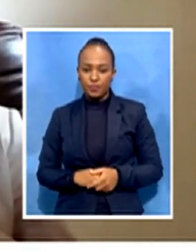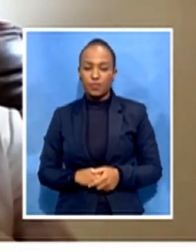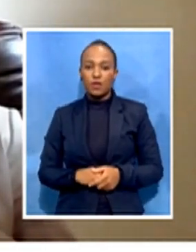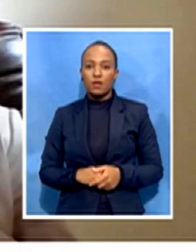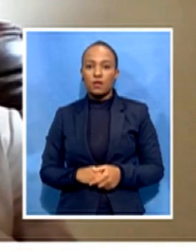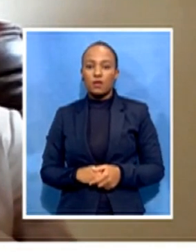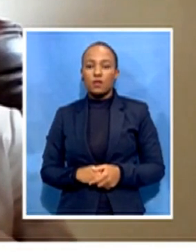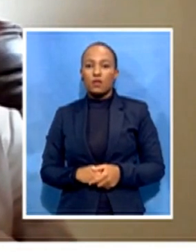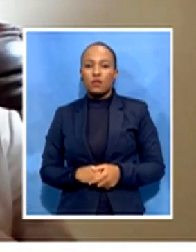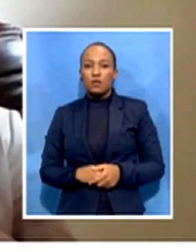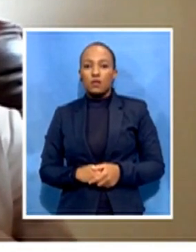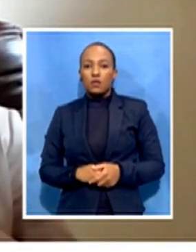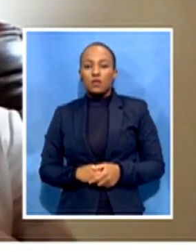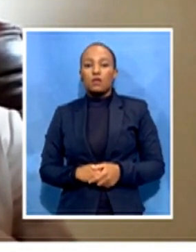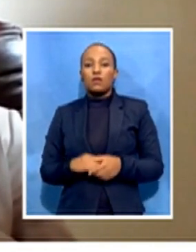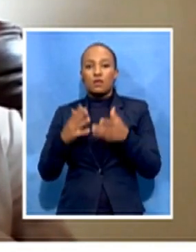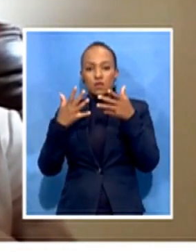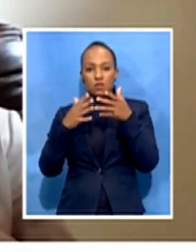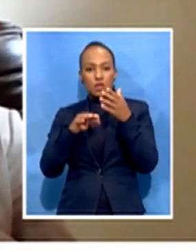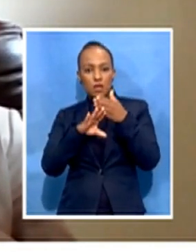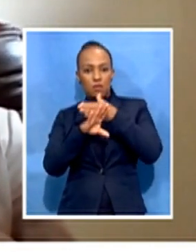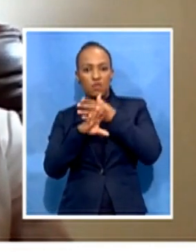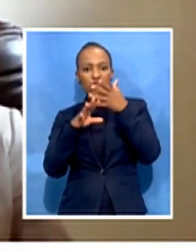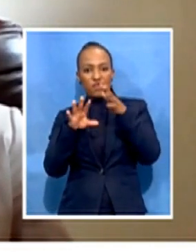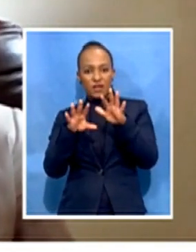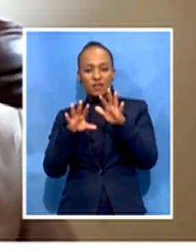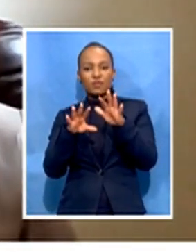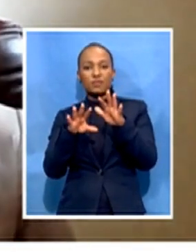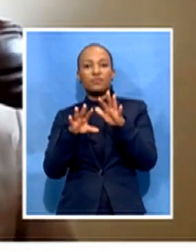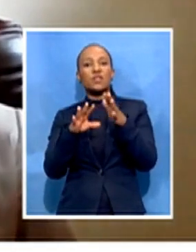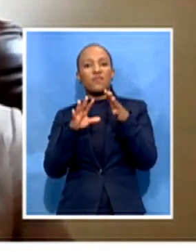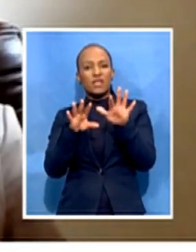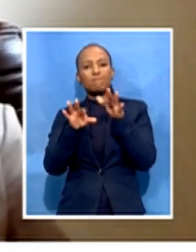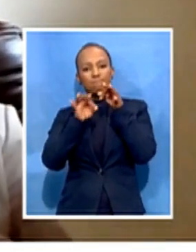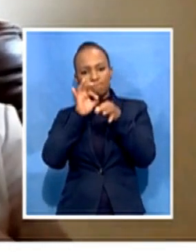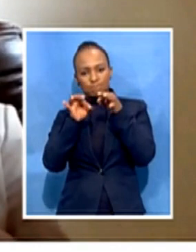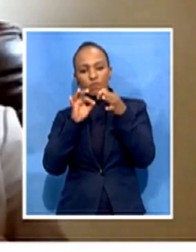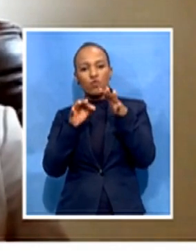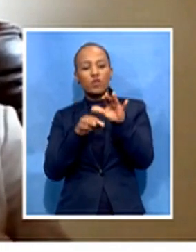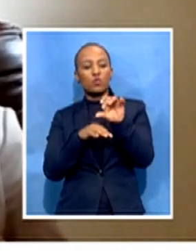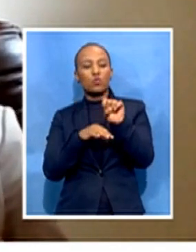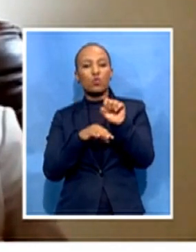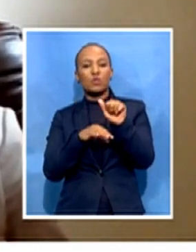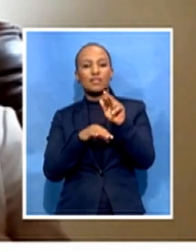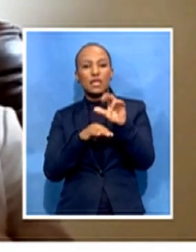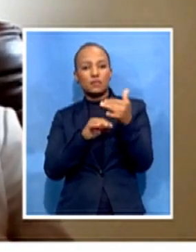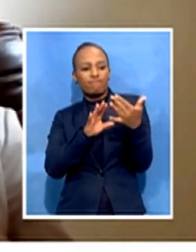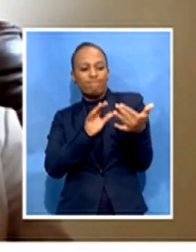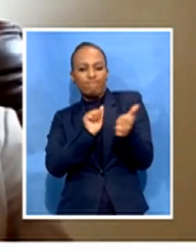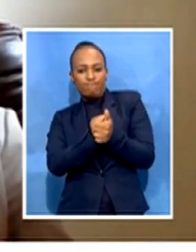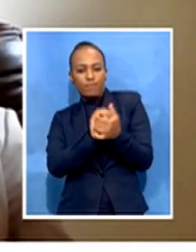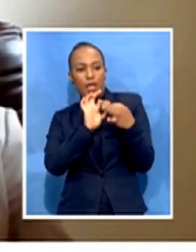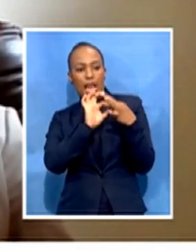deliberately sought to work with SARS. We have a relationship with them where we are trying to see how we can